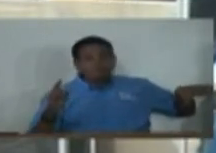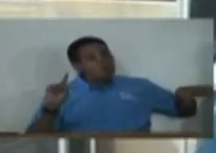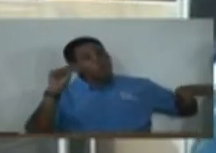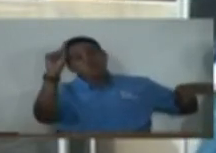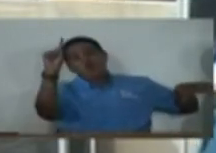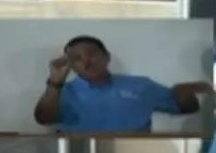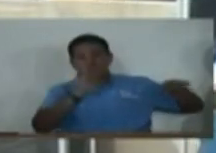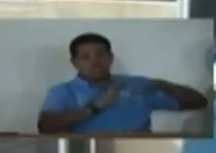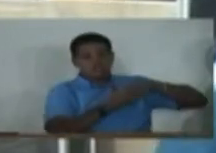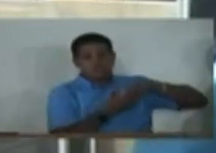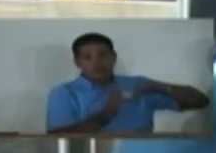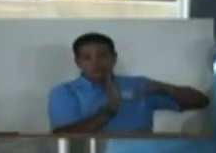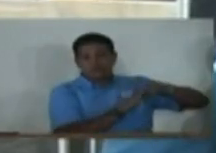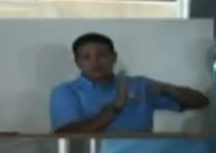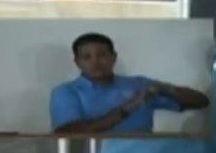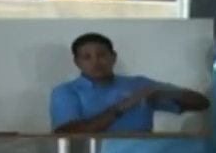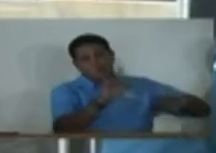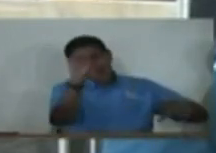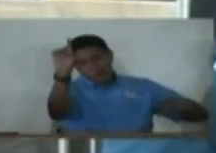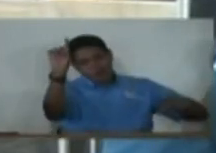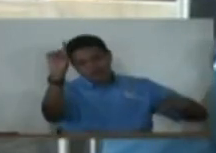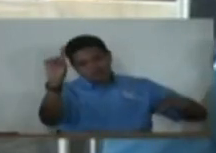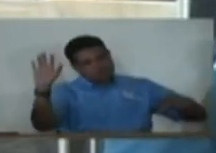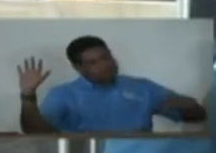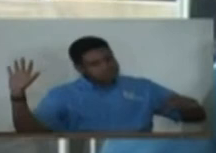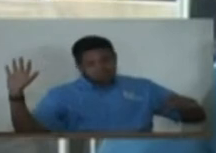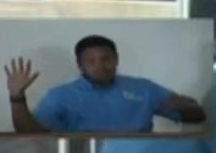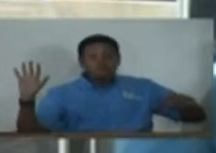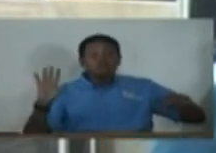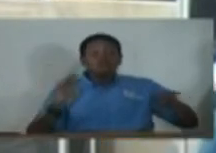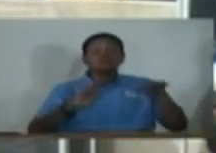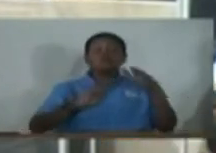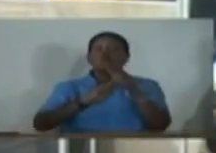Only one Jamaica. So